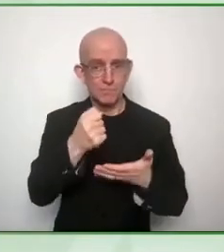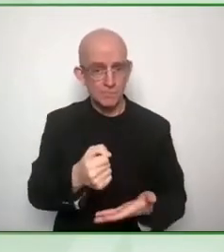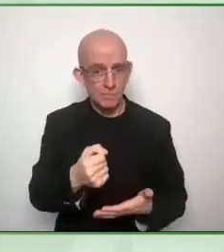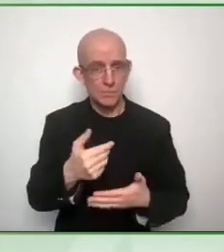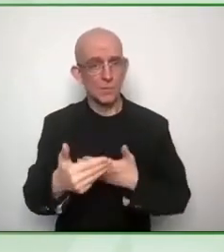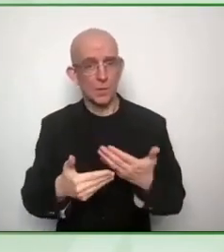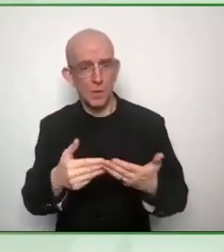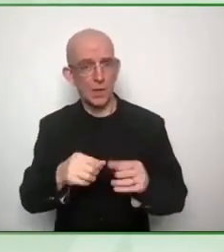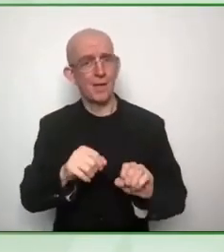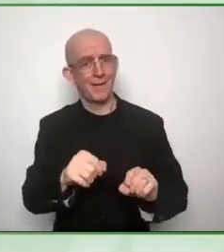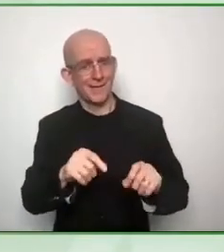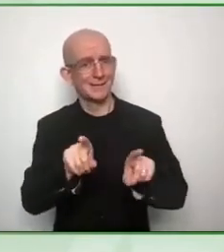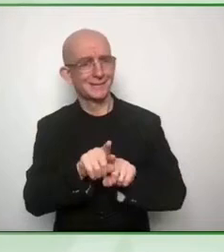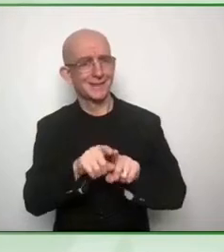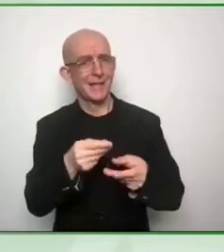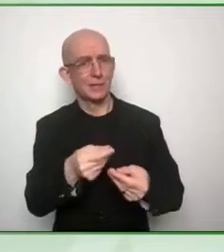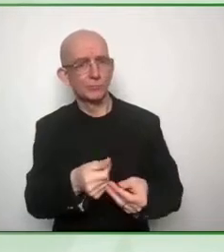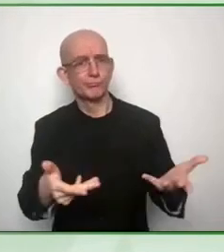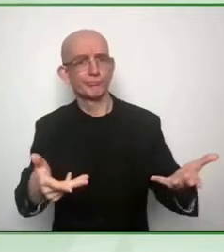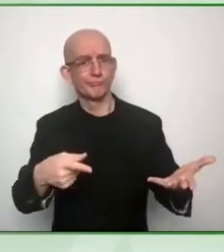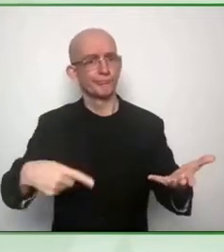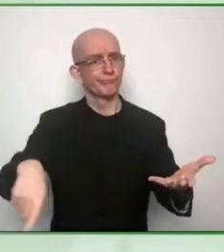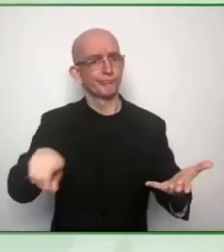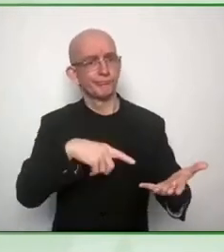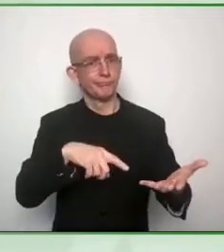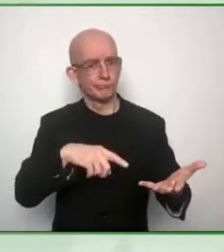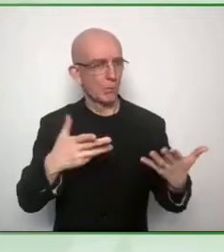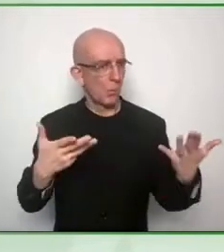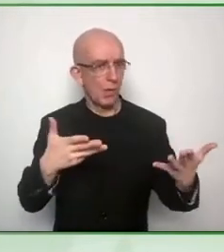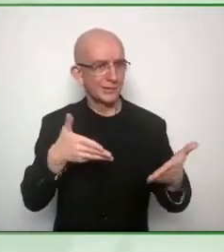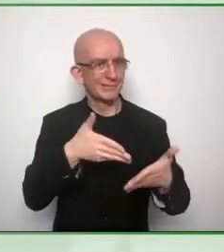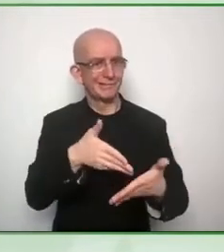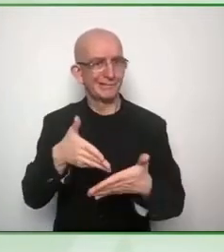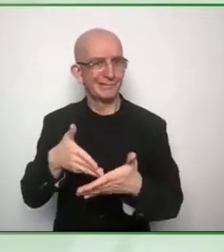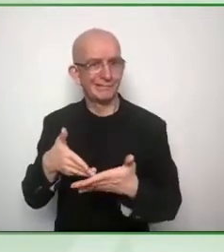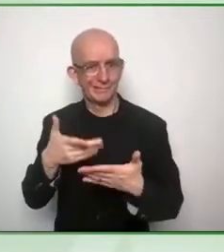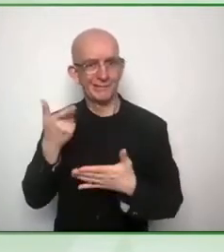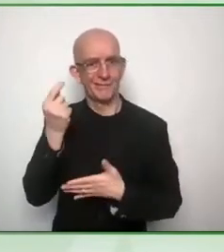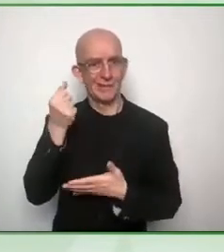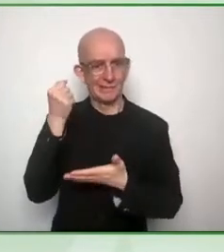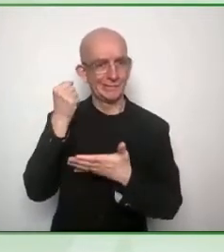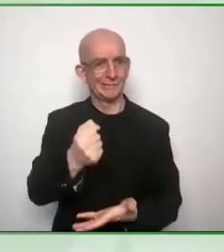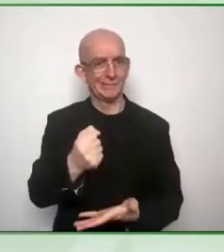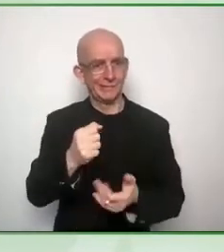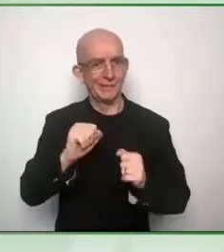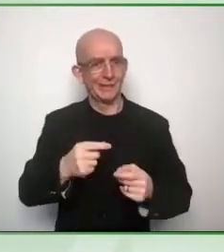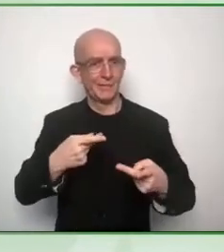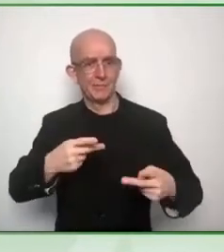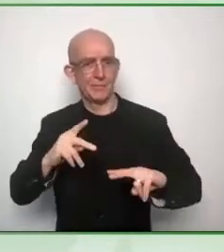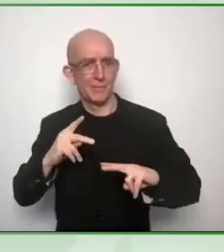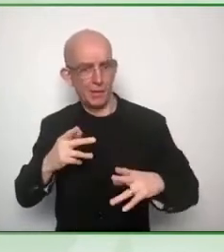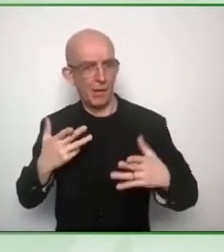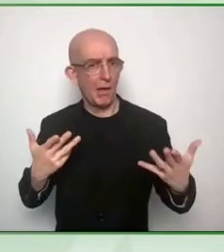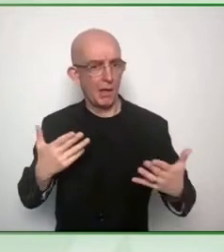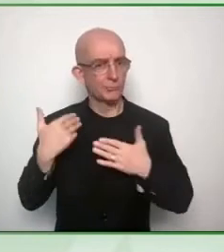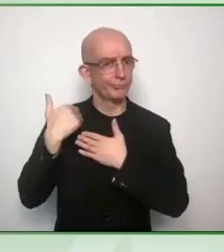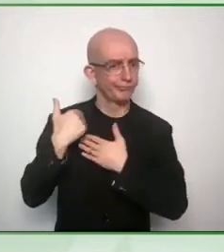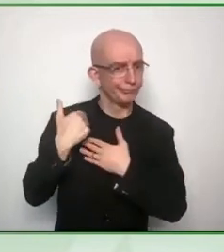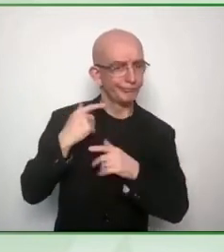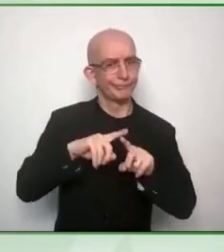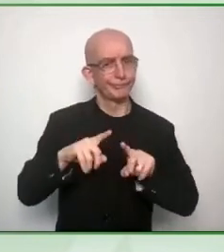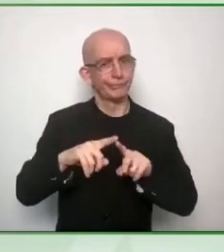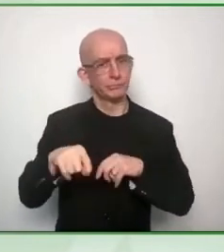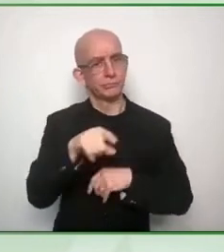for taking up the service? If we pay you X amount of money, would it improve our bottom line? So we do have those types